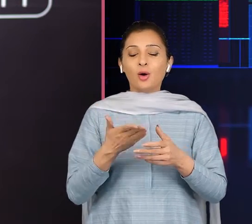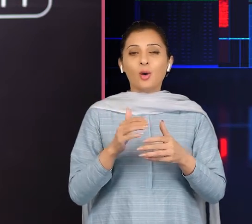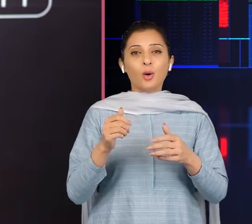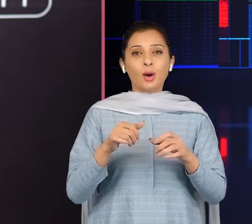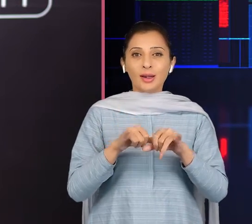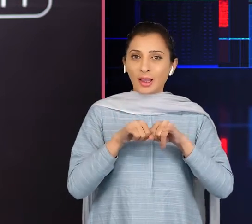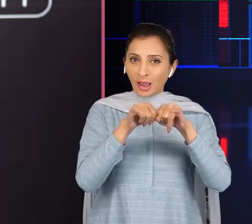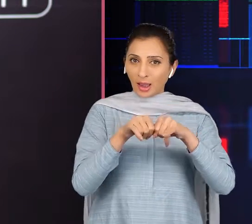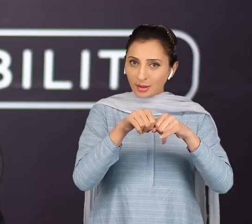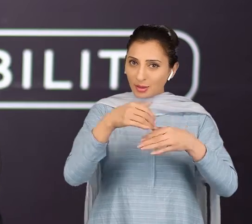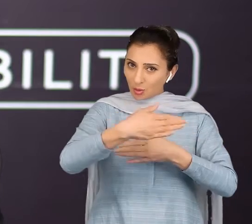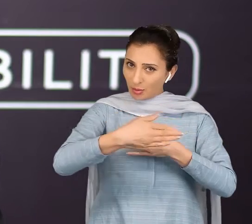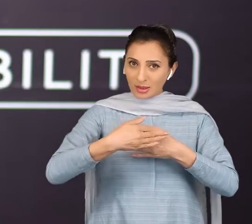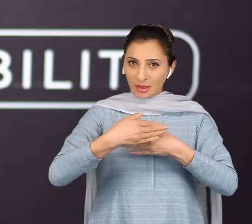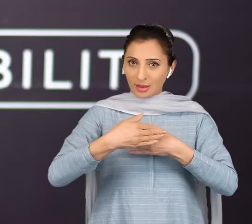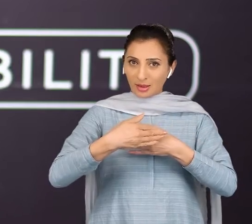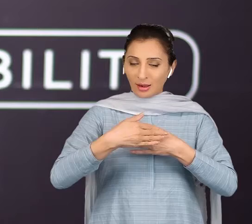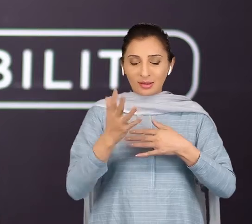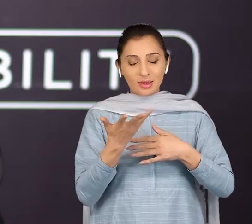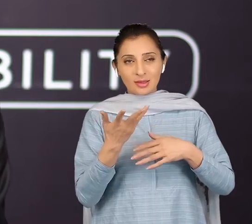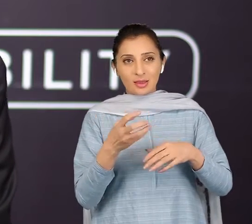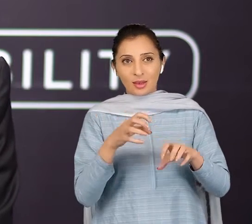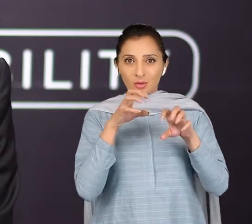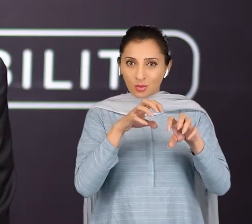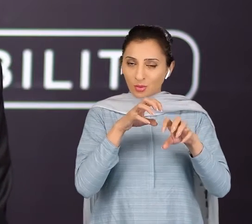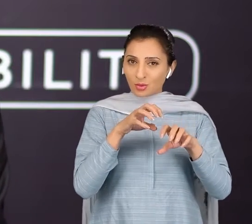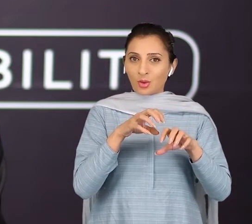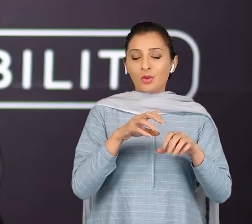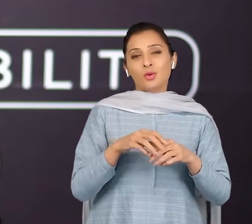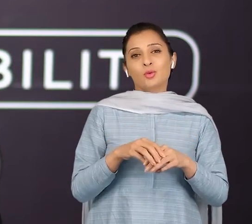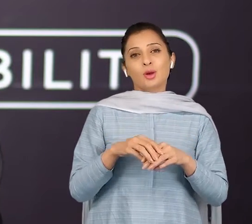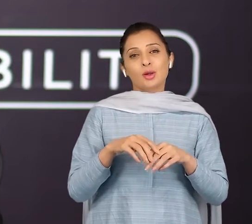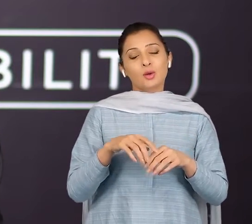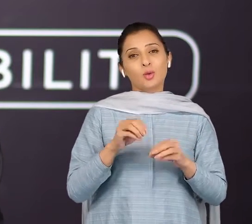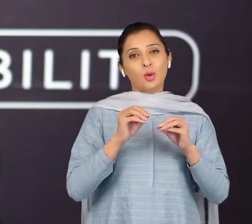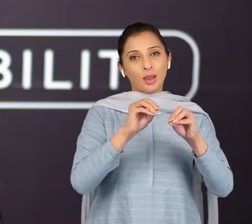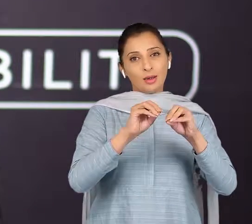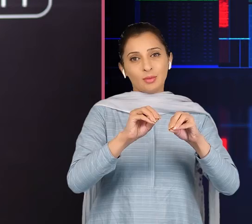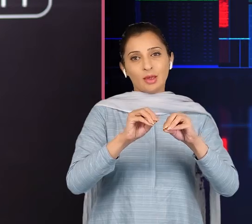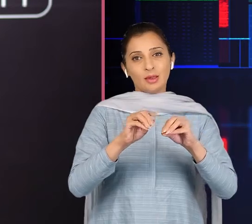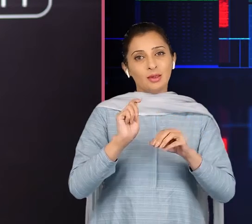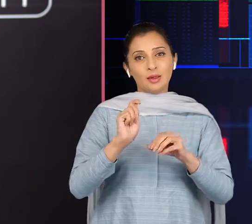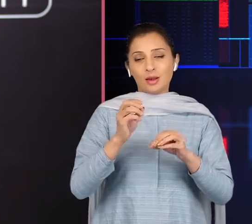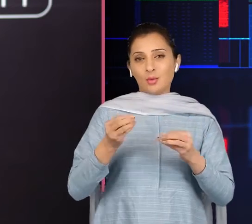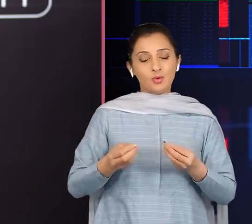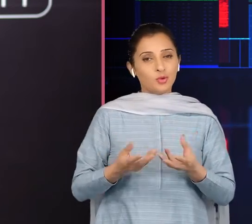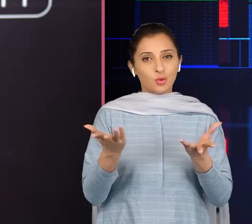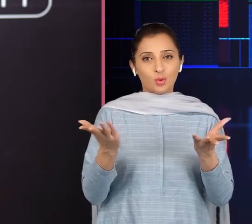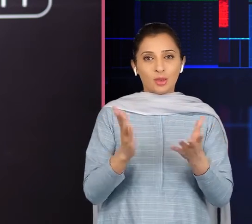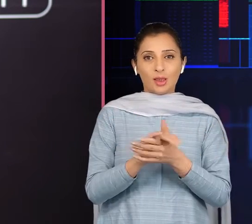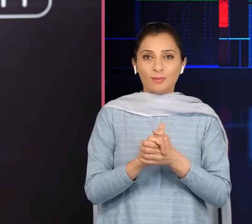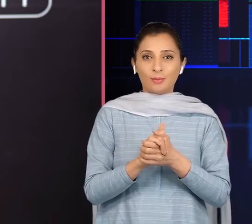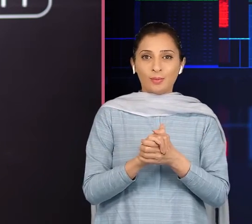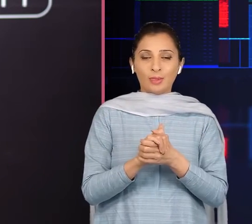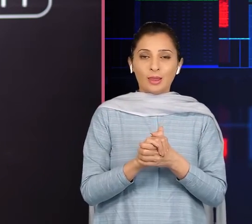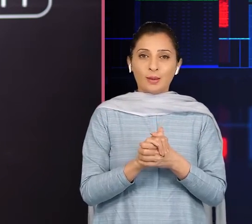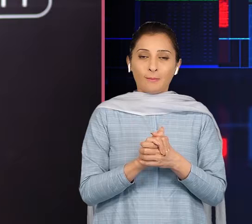animals like that dog. We named that dog Joanne, and because of Joanne, in a way, Todd's Welfare Society was